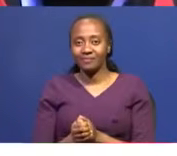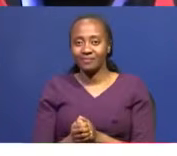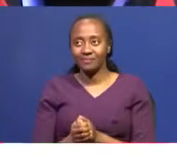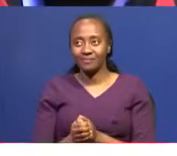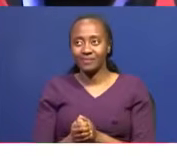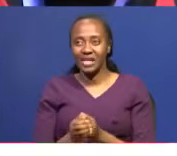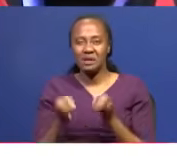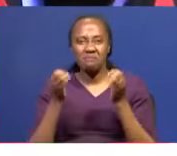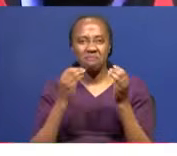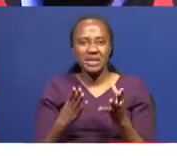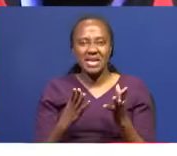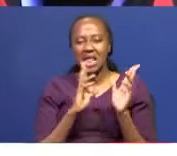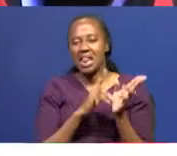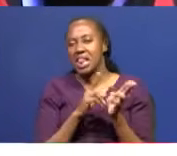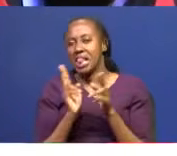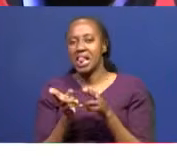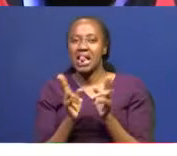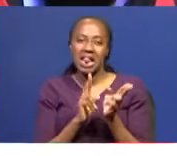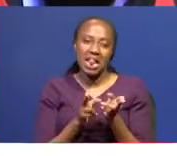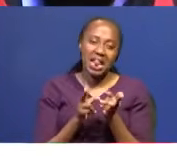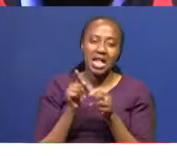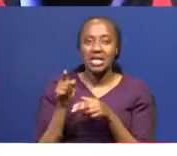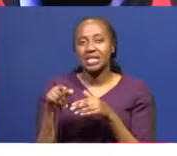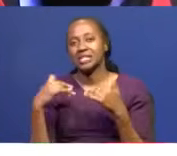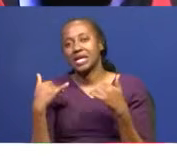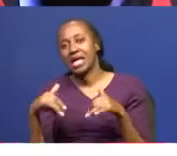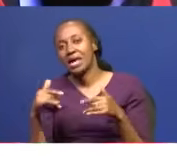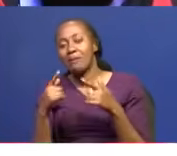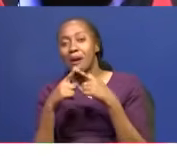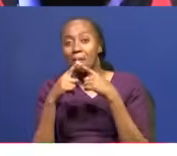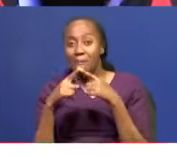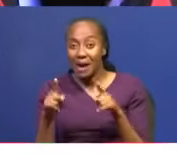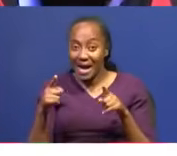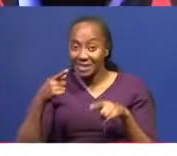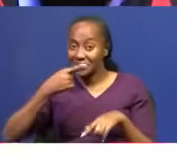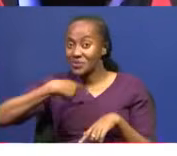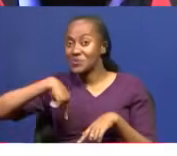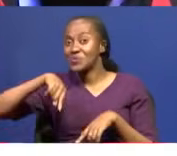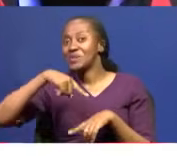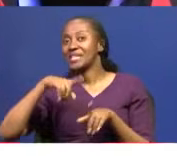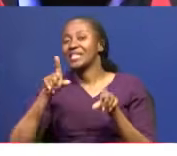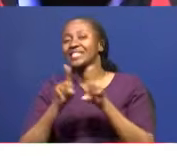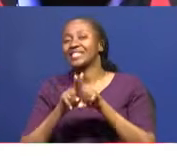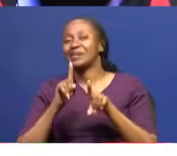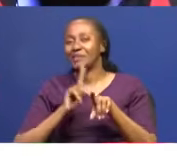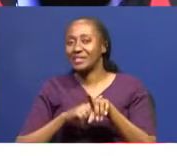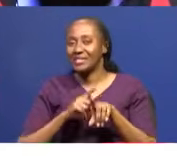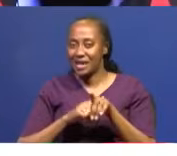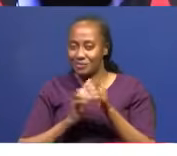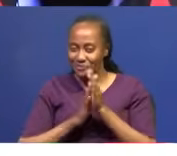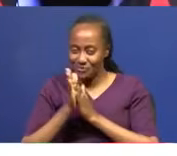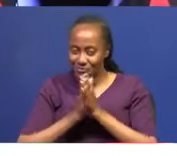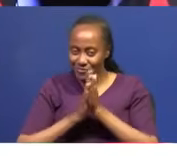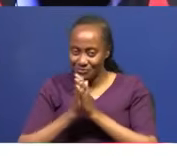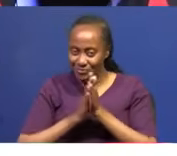Wengi wao wako na mazoea ya hii game, lakini sisi pia tulichikagamua